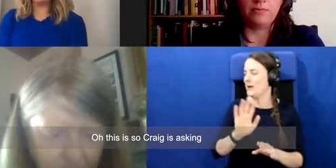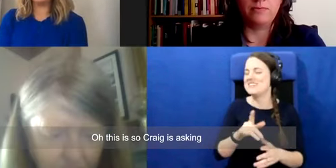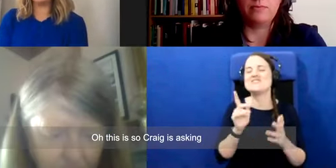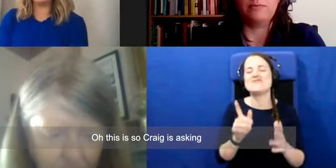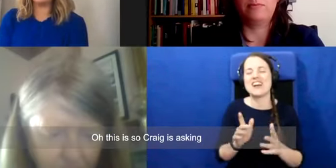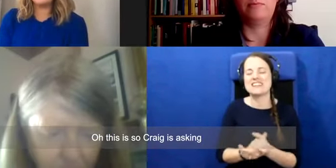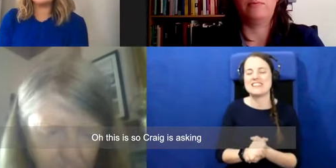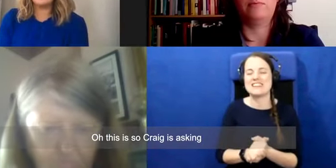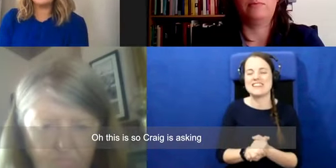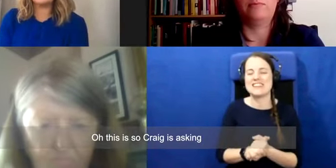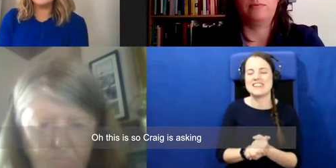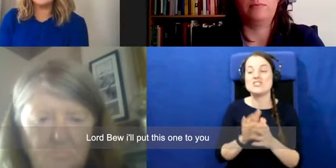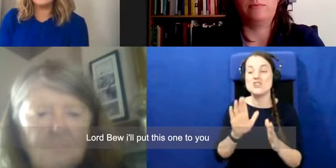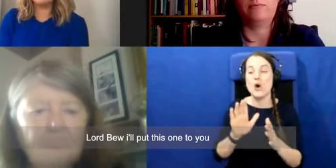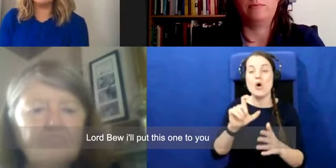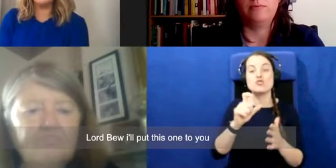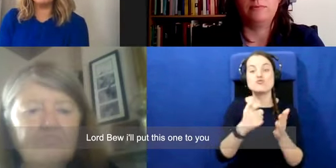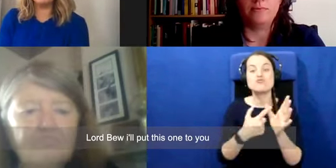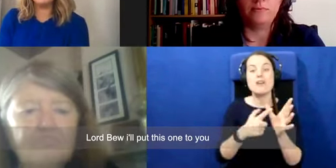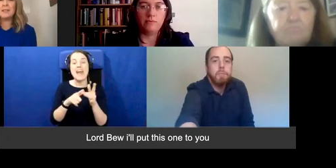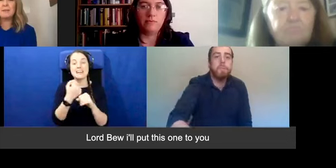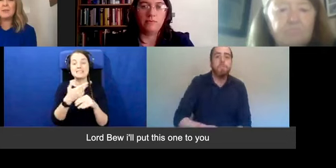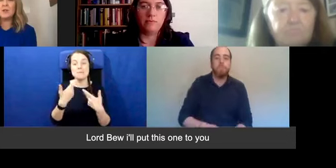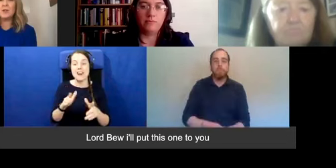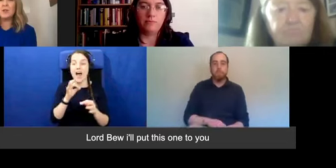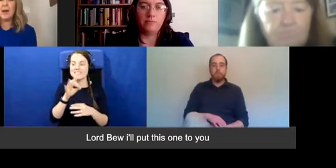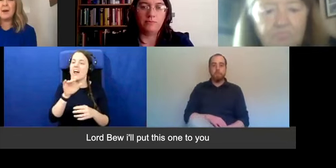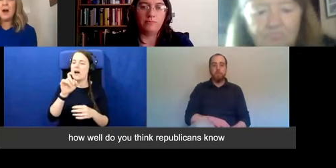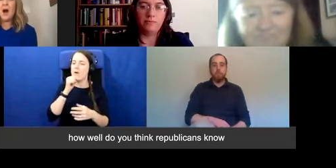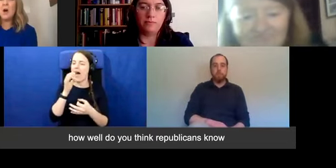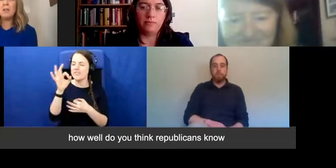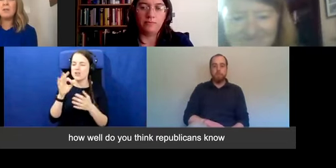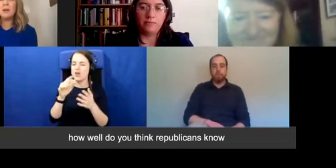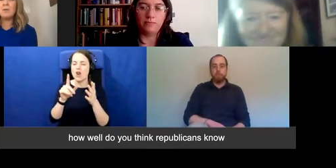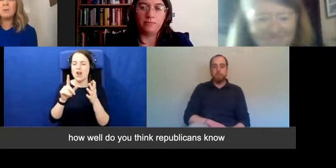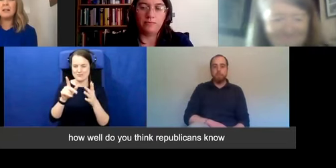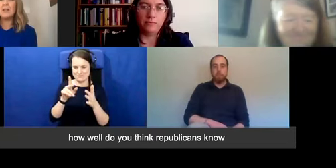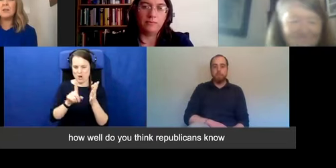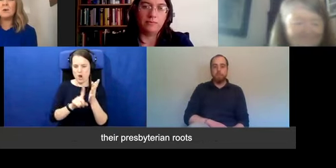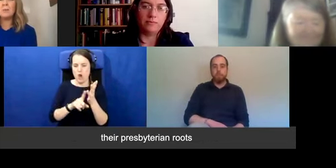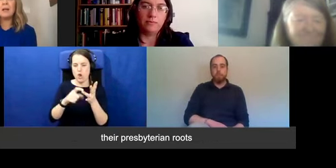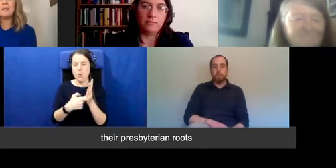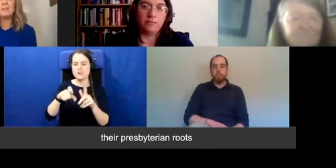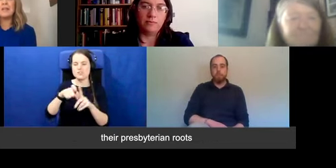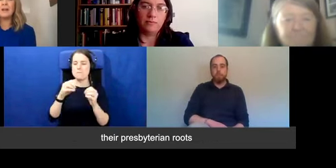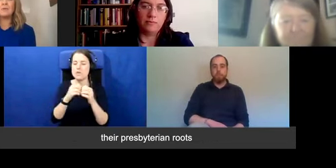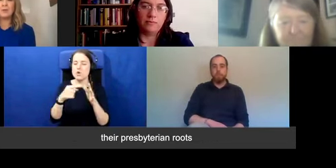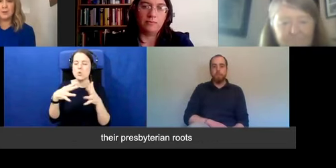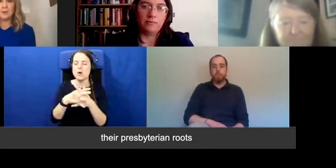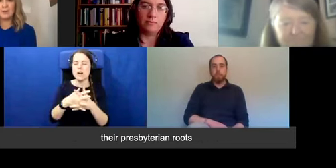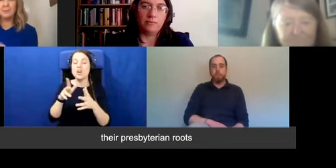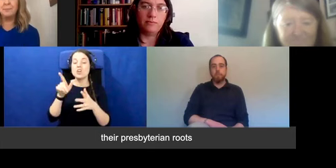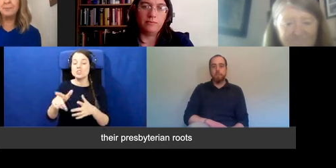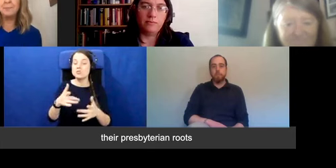Oh, is. So Craig is asking, Lord B, I'll put this one to you. How well do you think Republicans know their Presbyterian